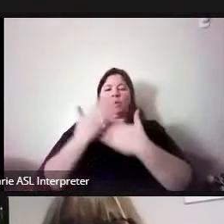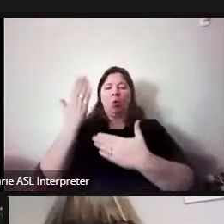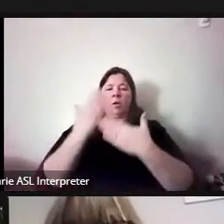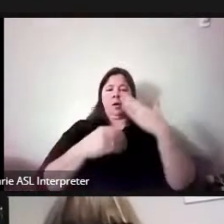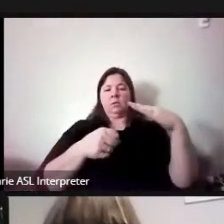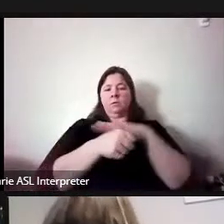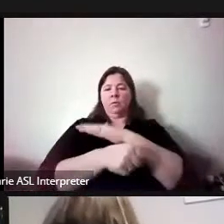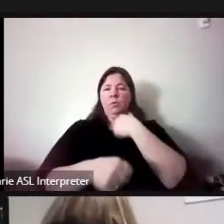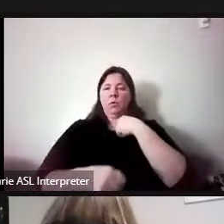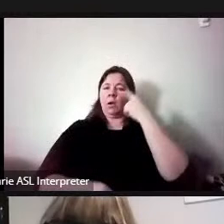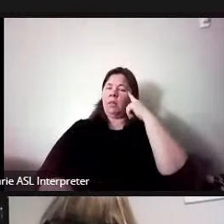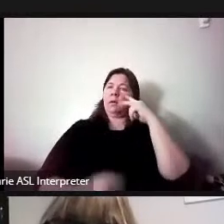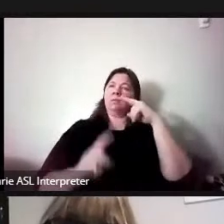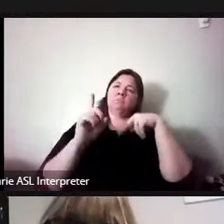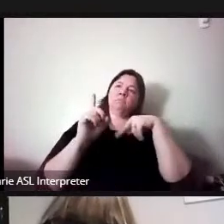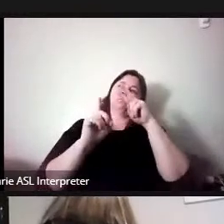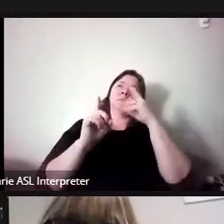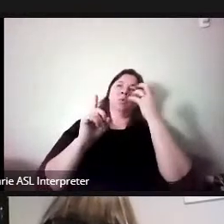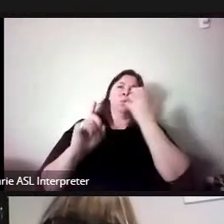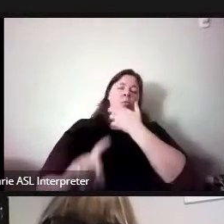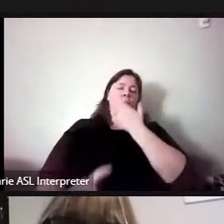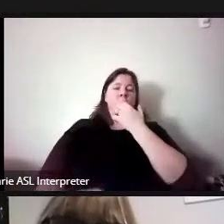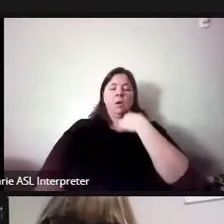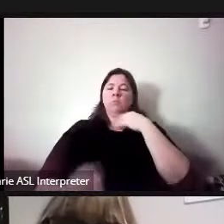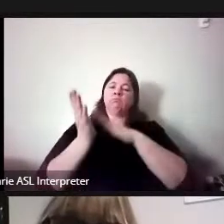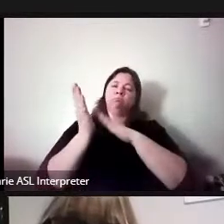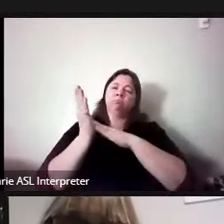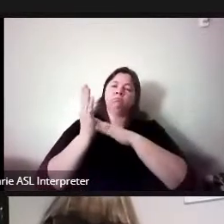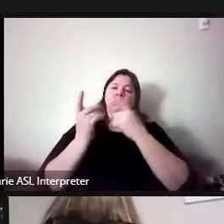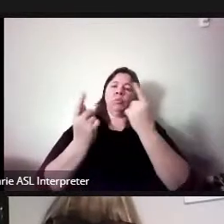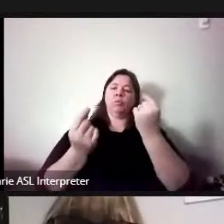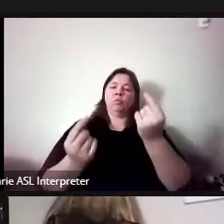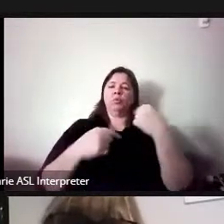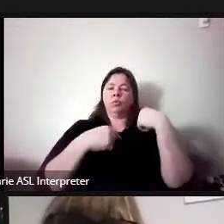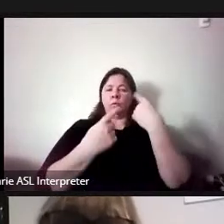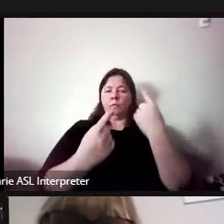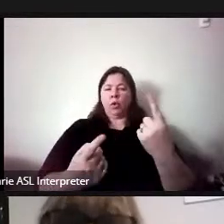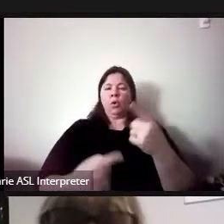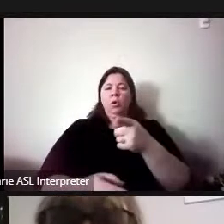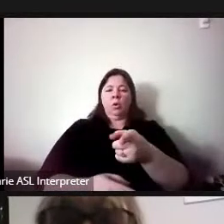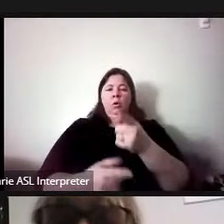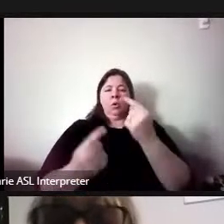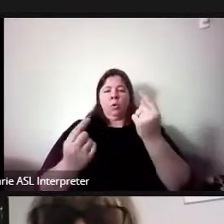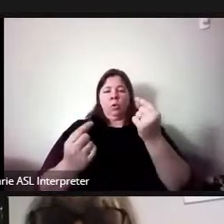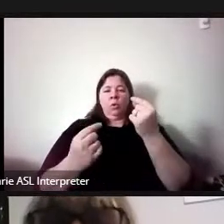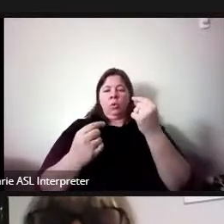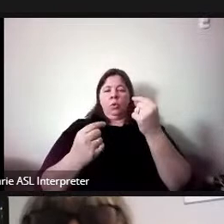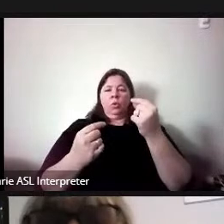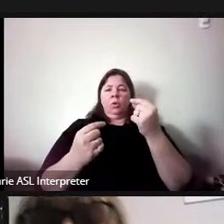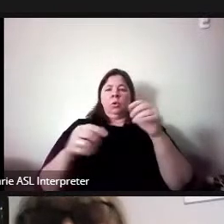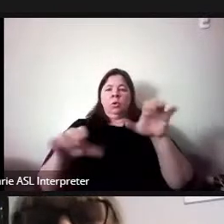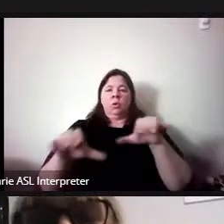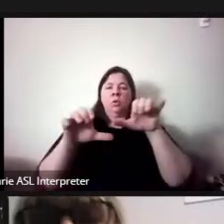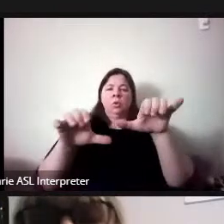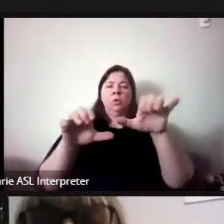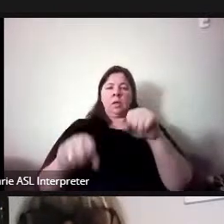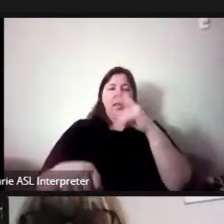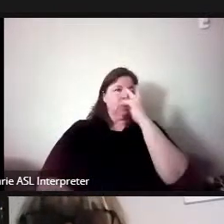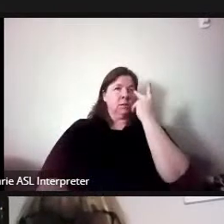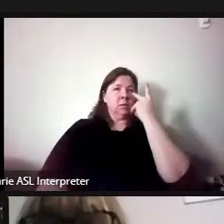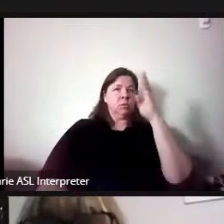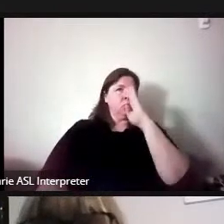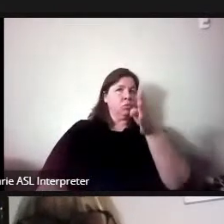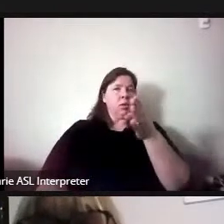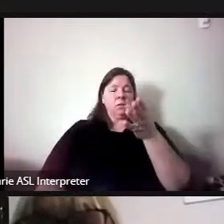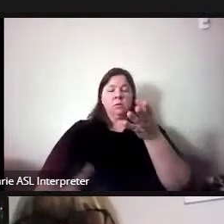just admire you, and I applaud you for the work that you've done and the work that you're doing. And you can see straight away,